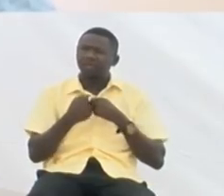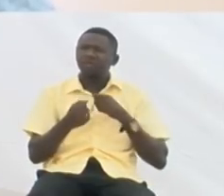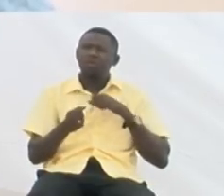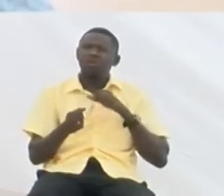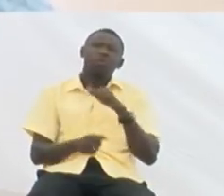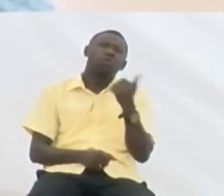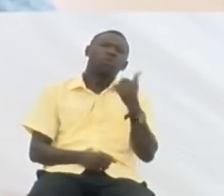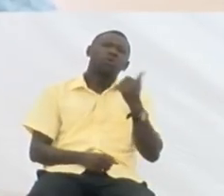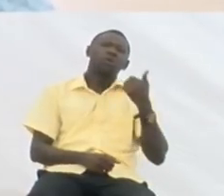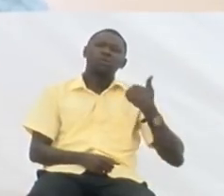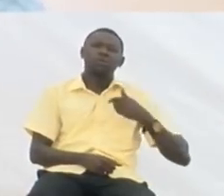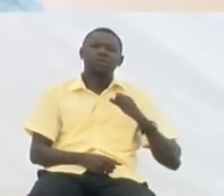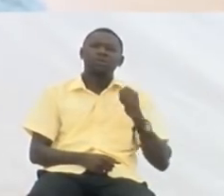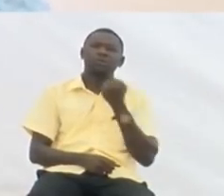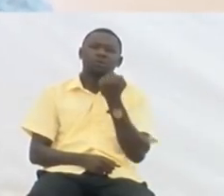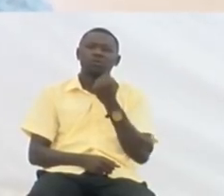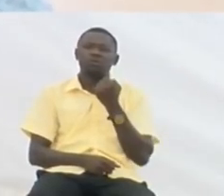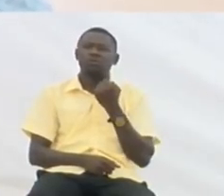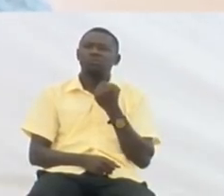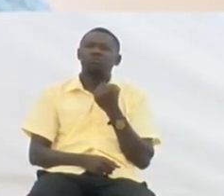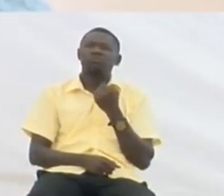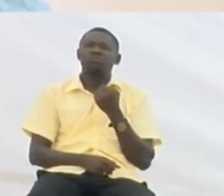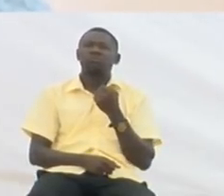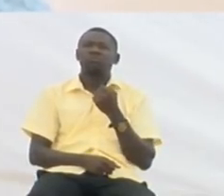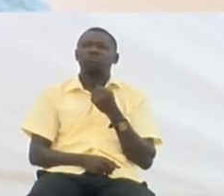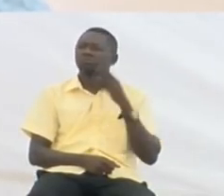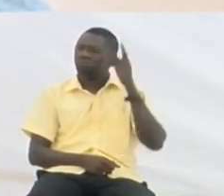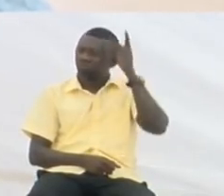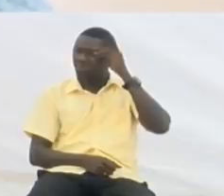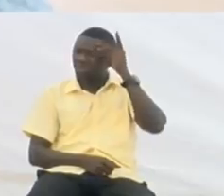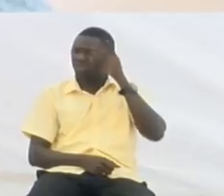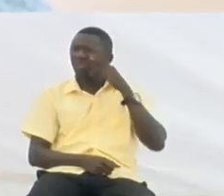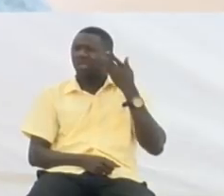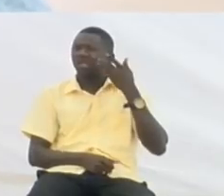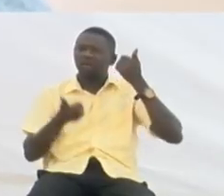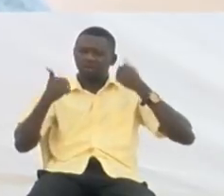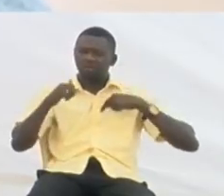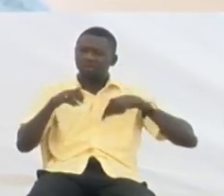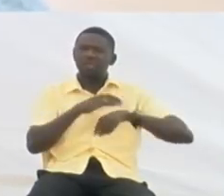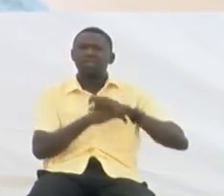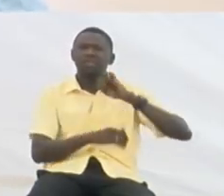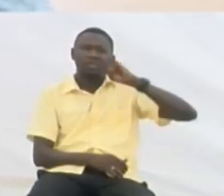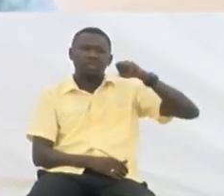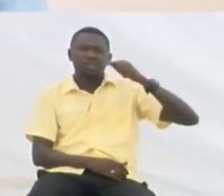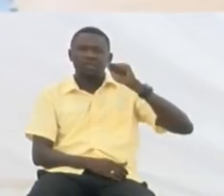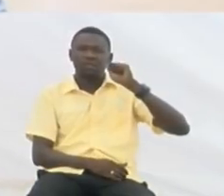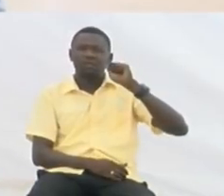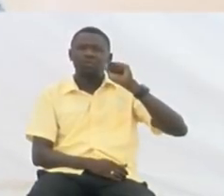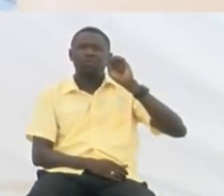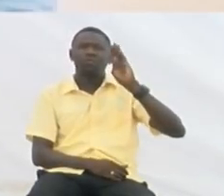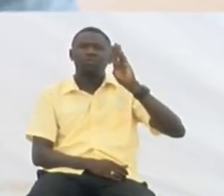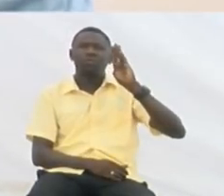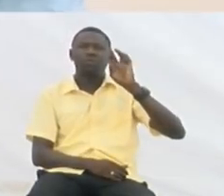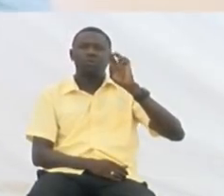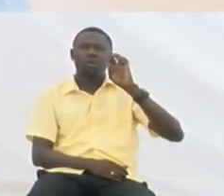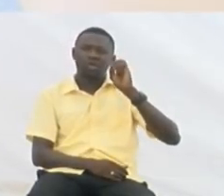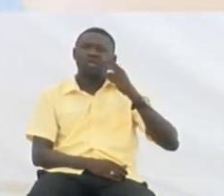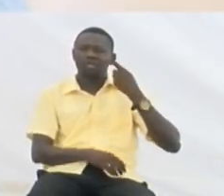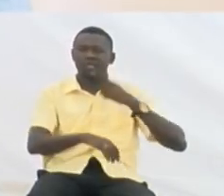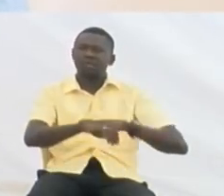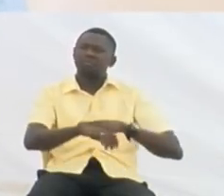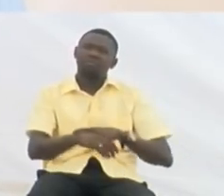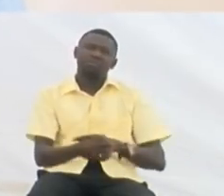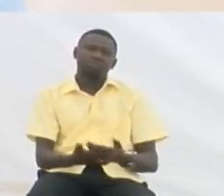people because of the politics that was taking place in Jambur at that time? Ako wuche okono watu me